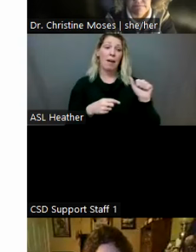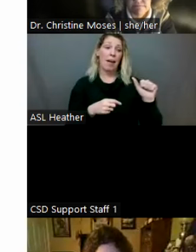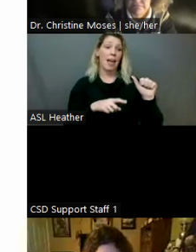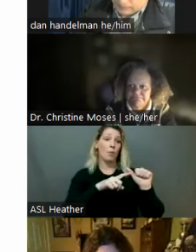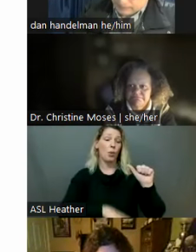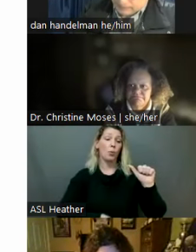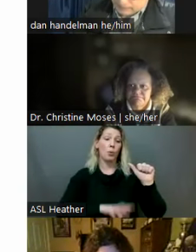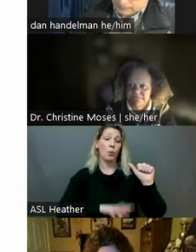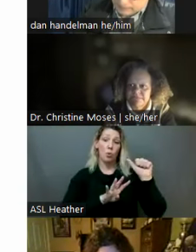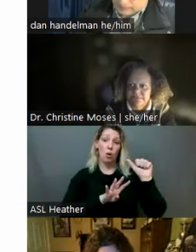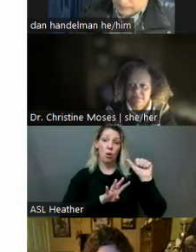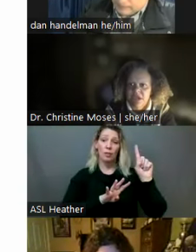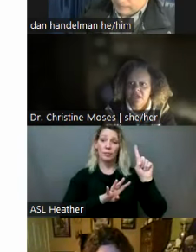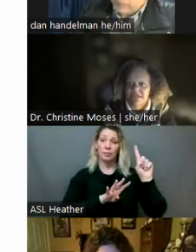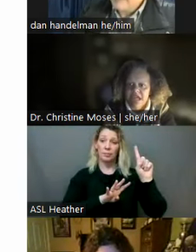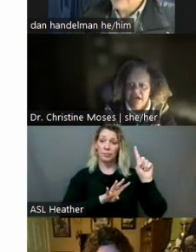4?